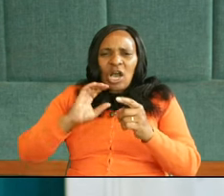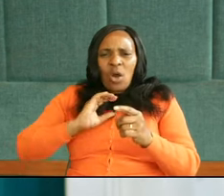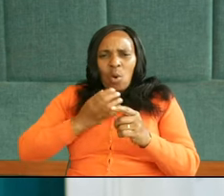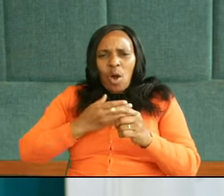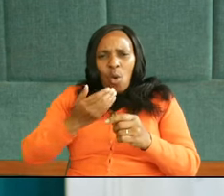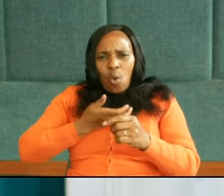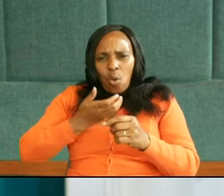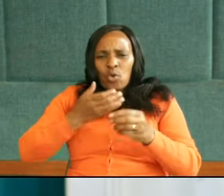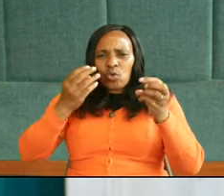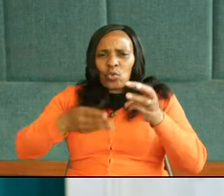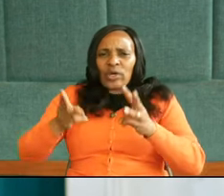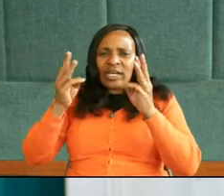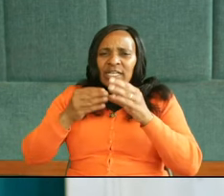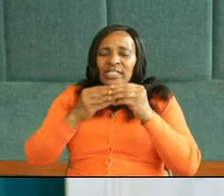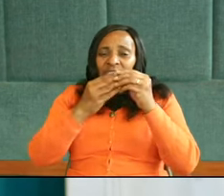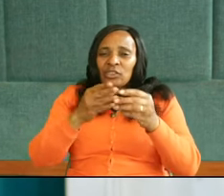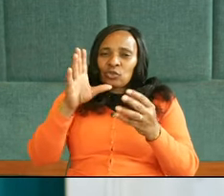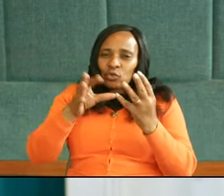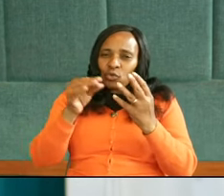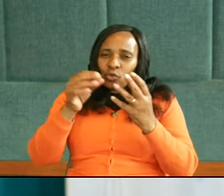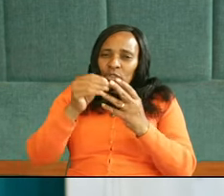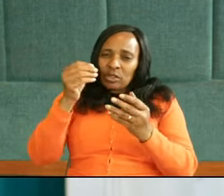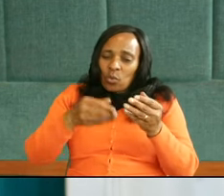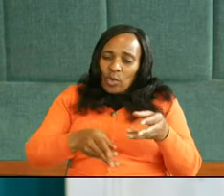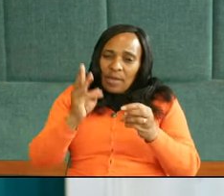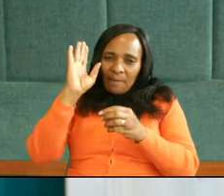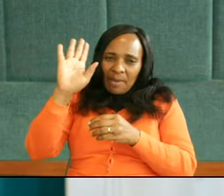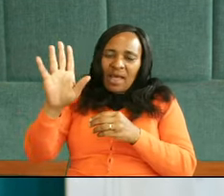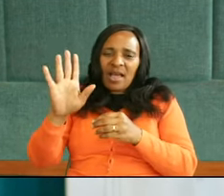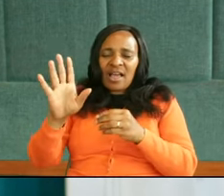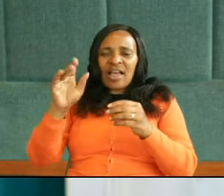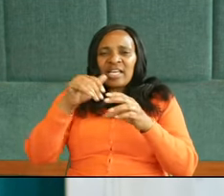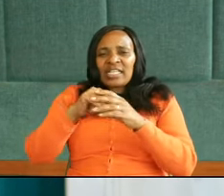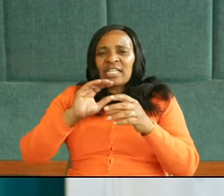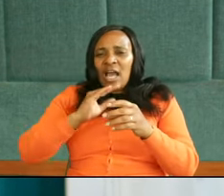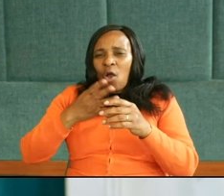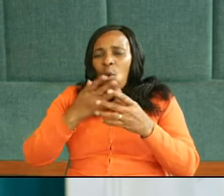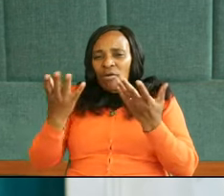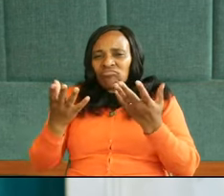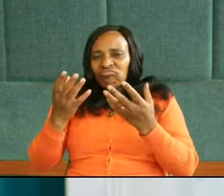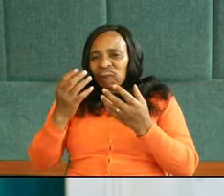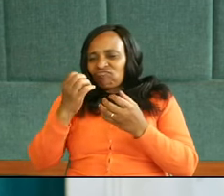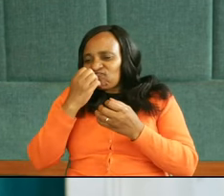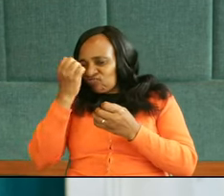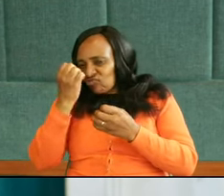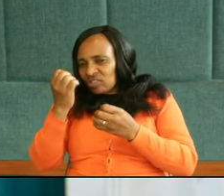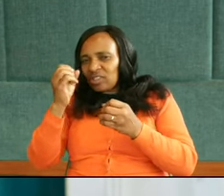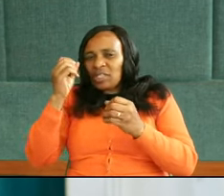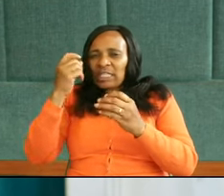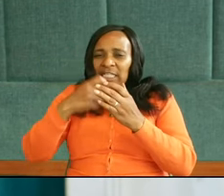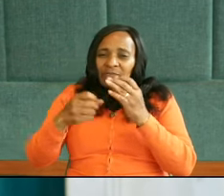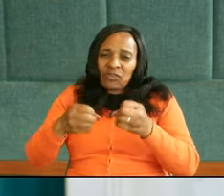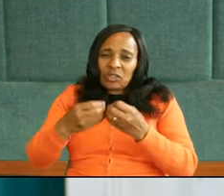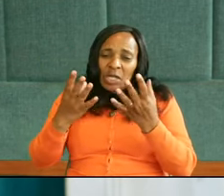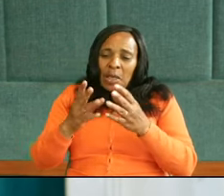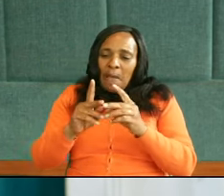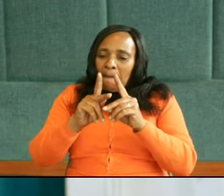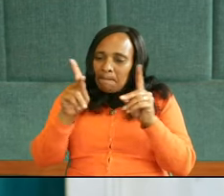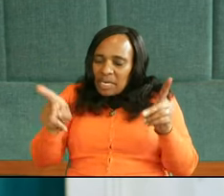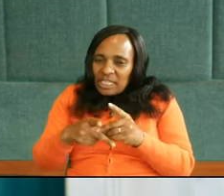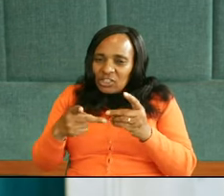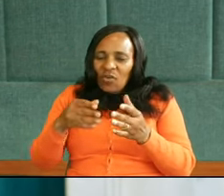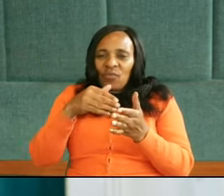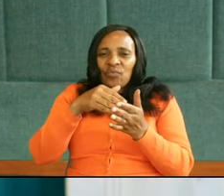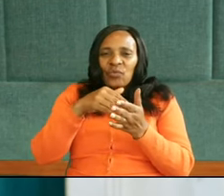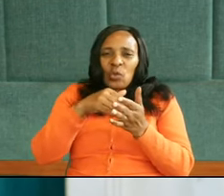way, it leads us to choose his way. In place of our ignorance, it accepts his wisdom. In place of our weakness,